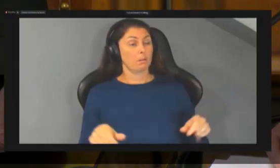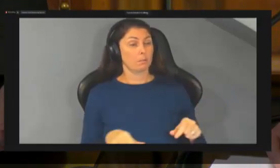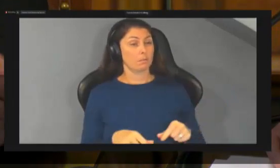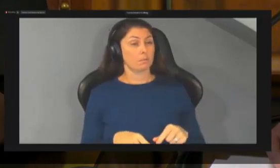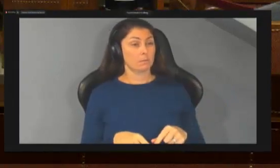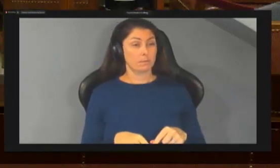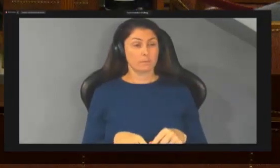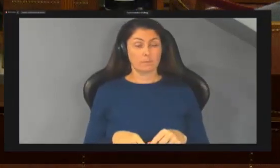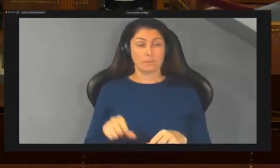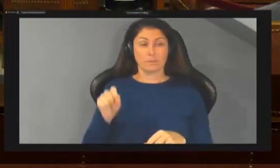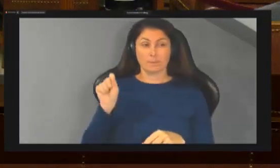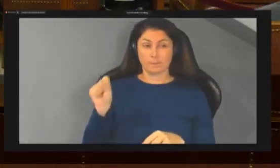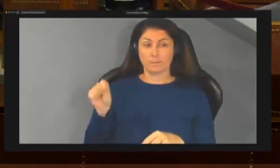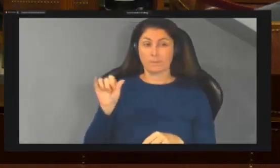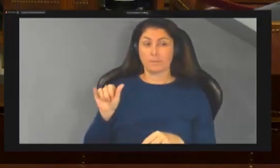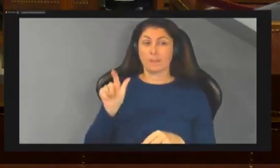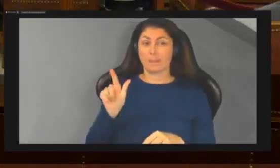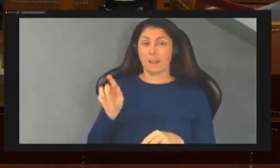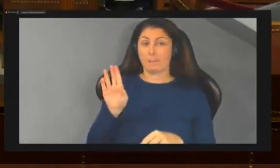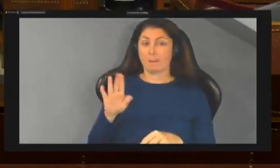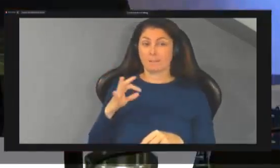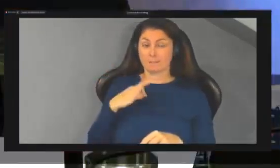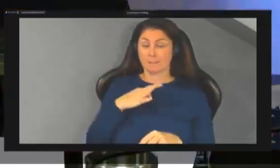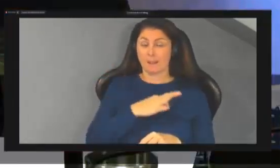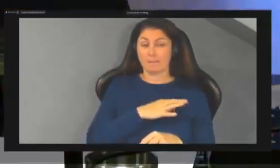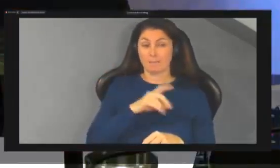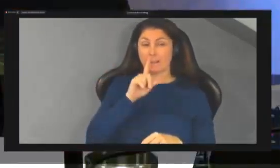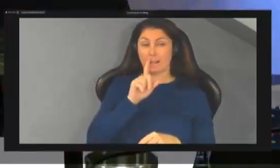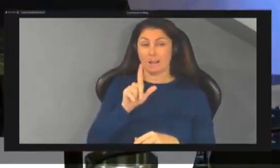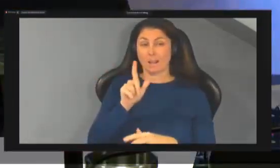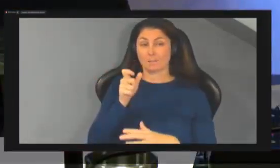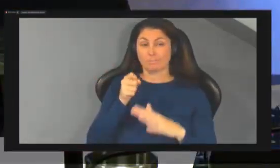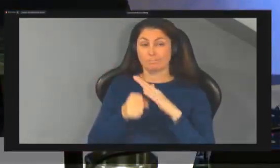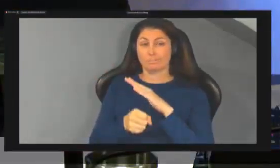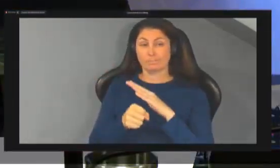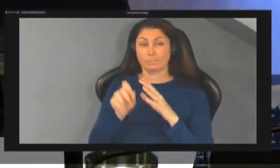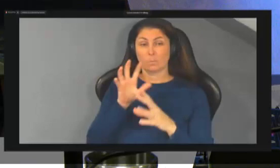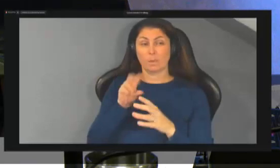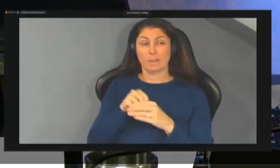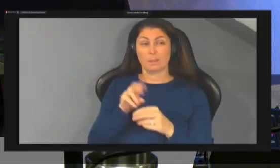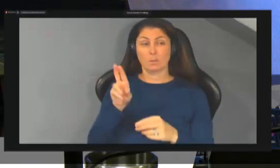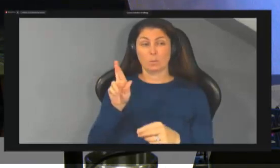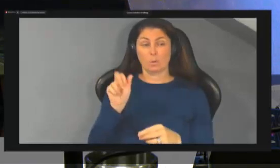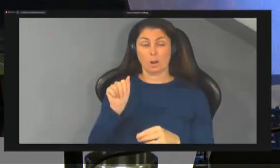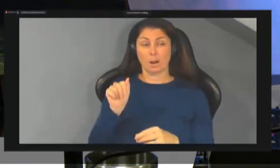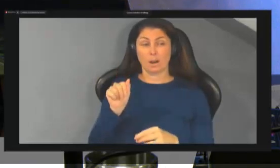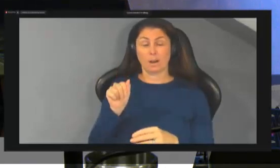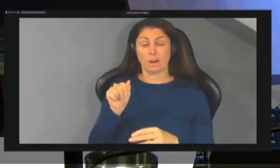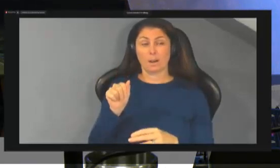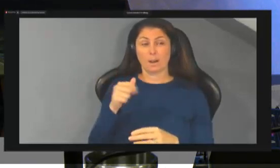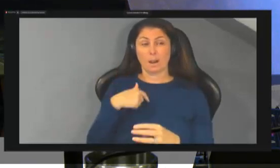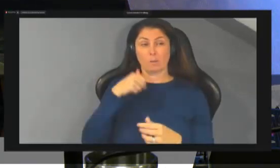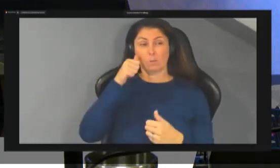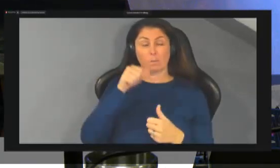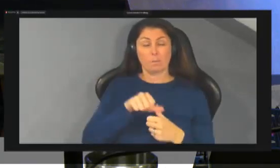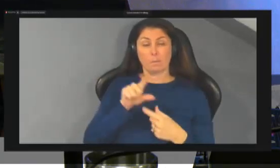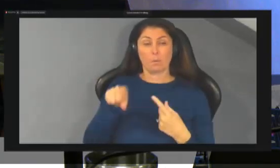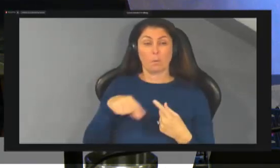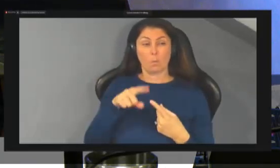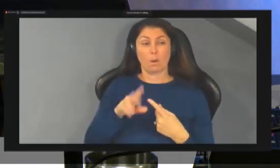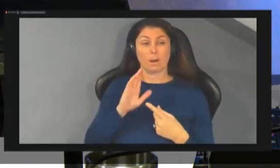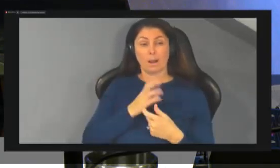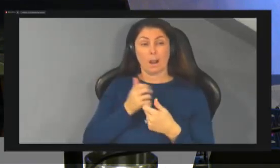Yes, the land bank staff is housed within the URA. I don't remember when, our chair maybe